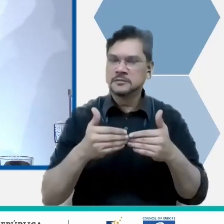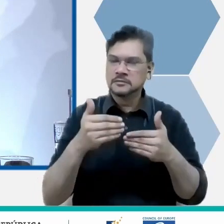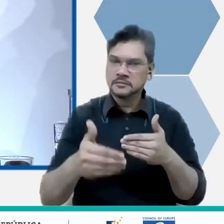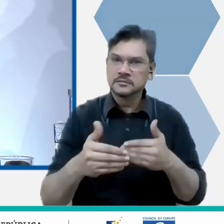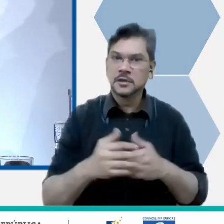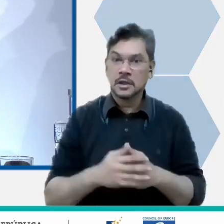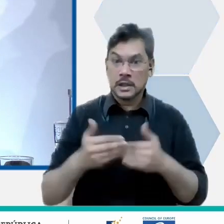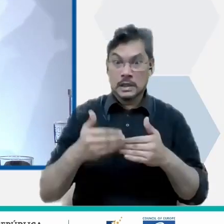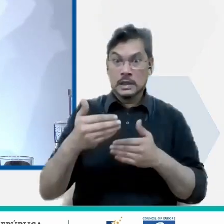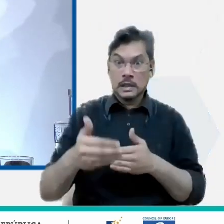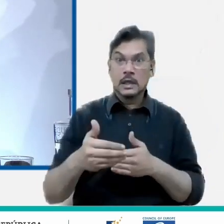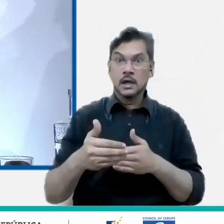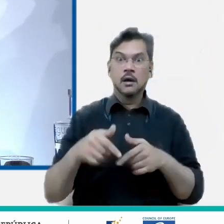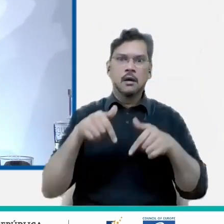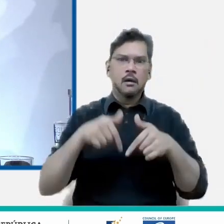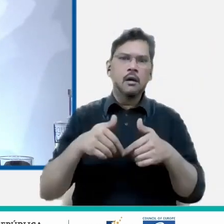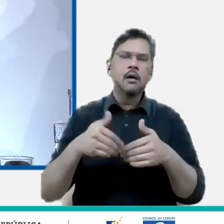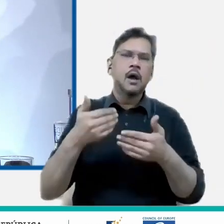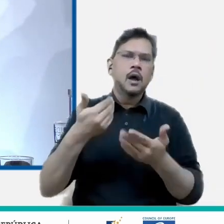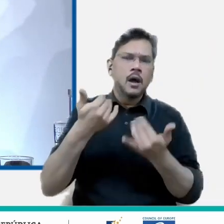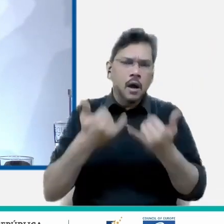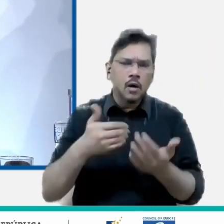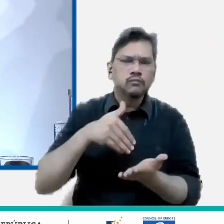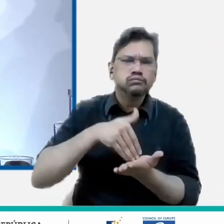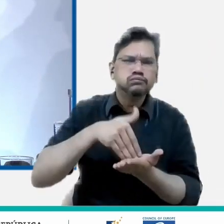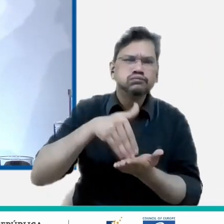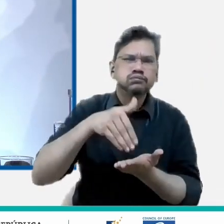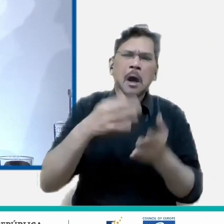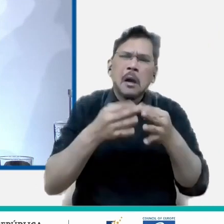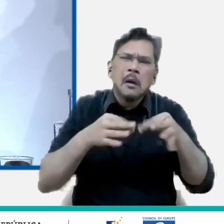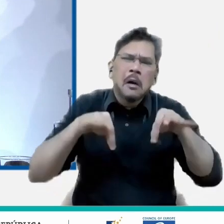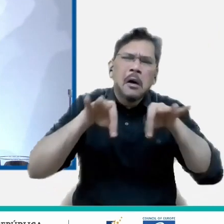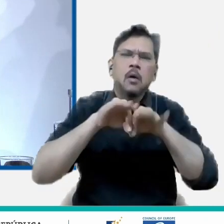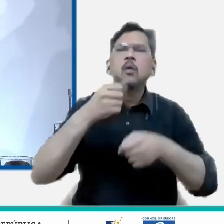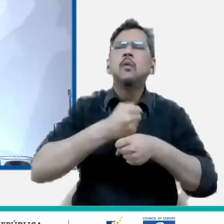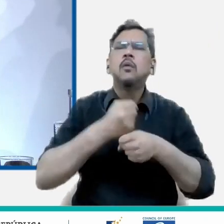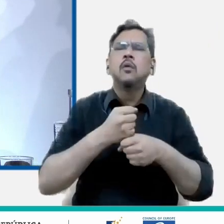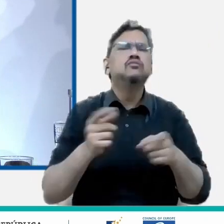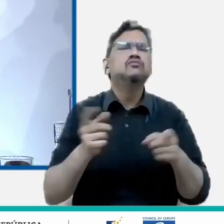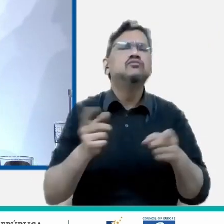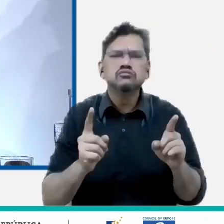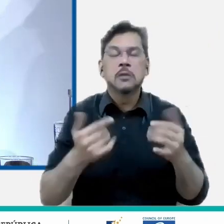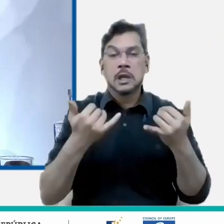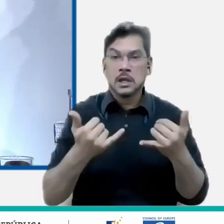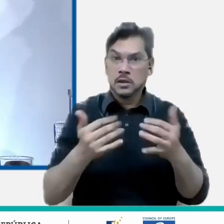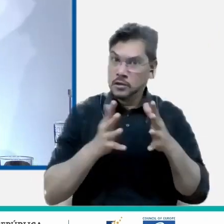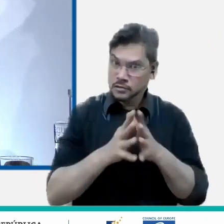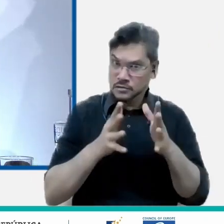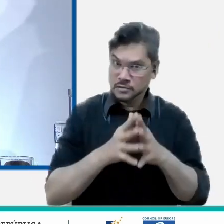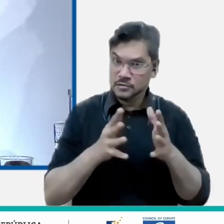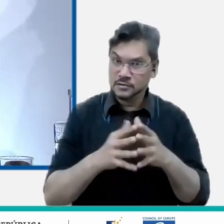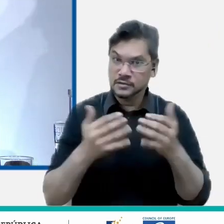roadmap in order then to start our deliberations in this plenary session.